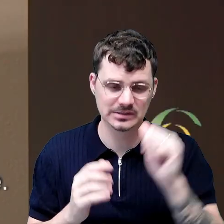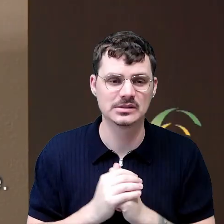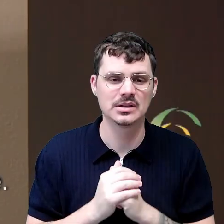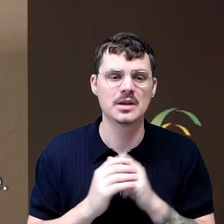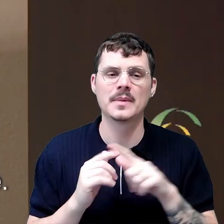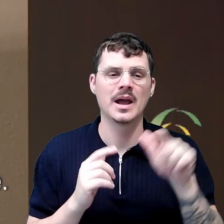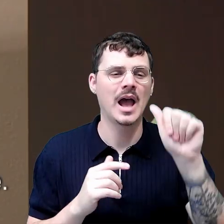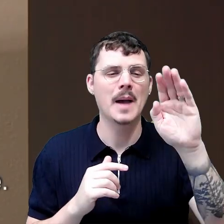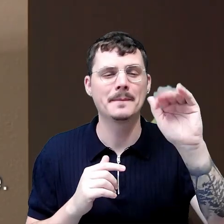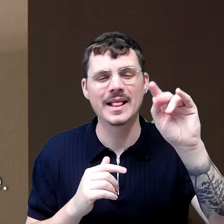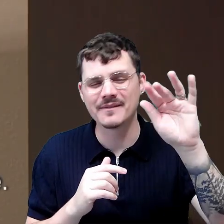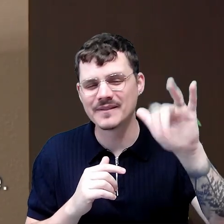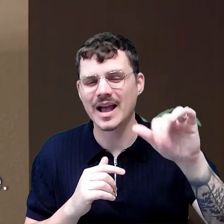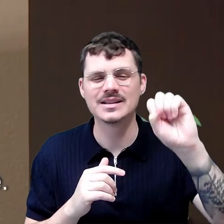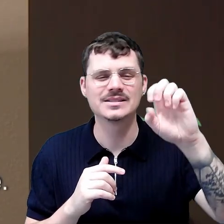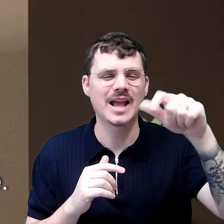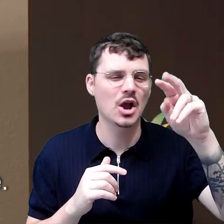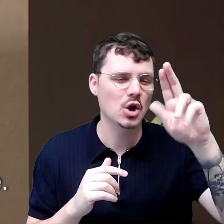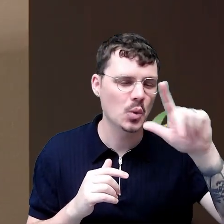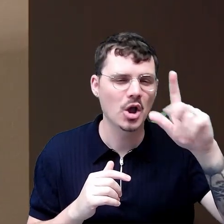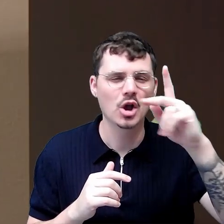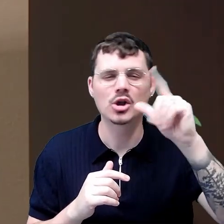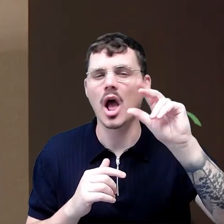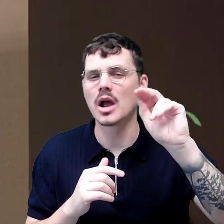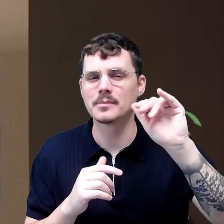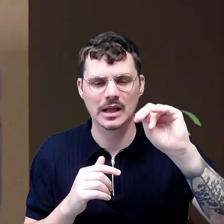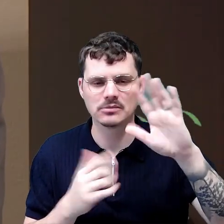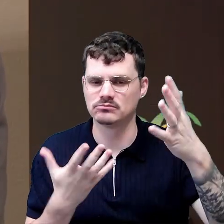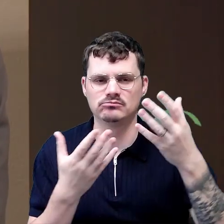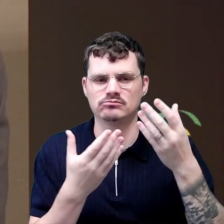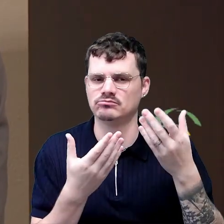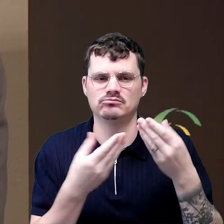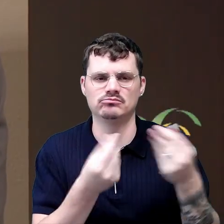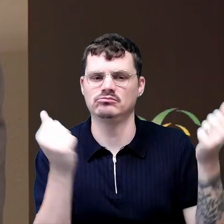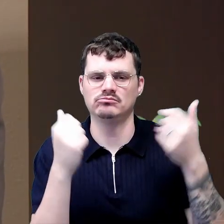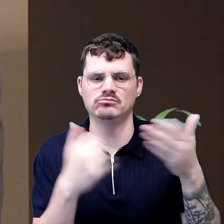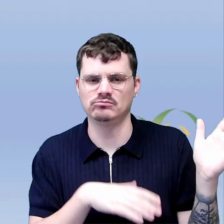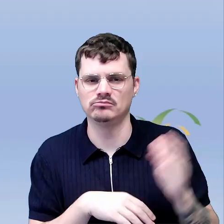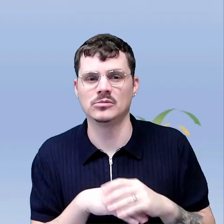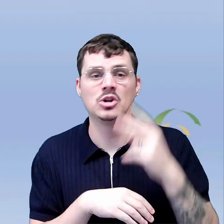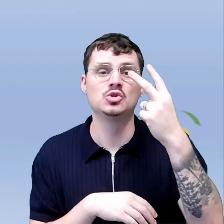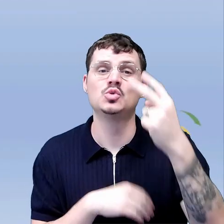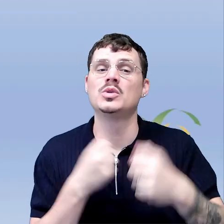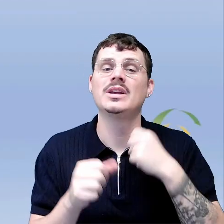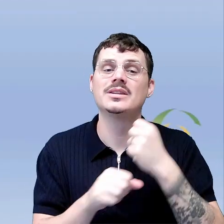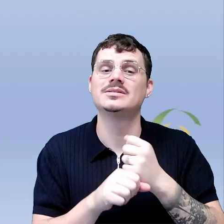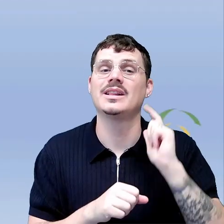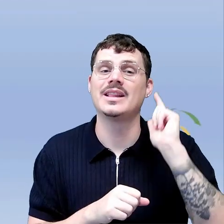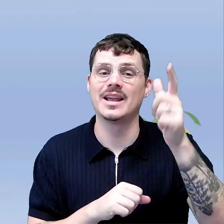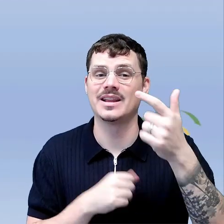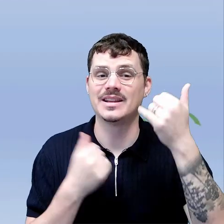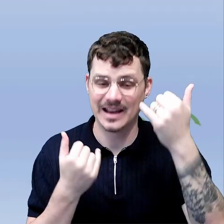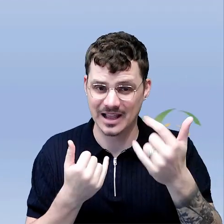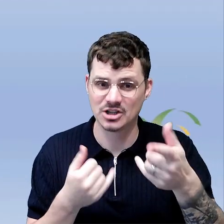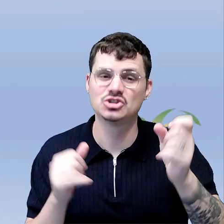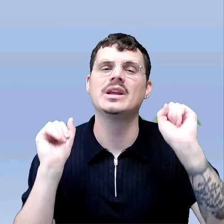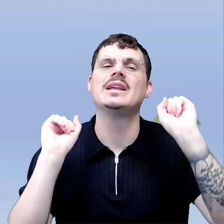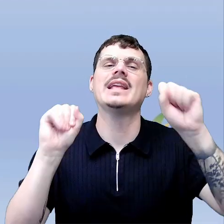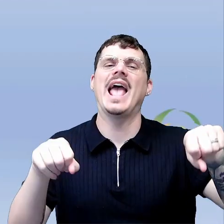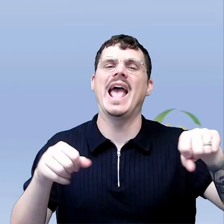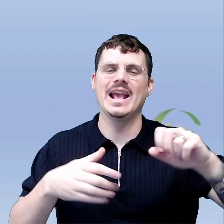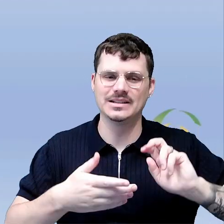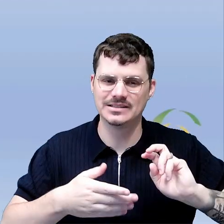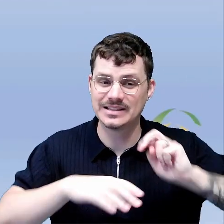the Abilify, Seroquel, Klonopin, that's all gone. And 2 years later, Mary was able